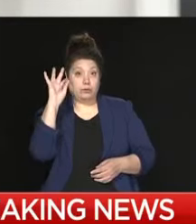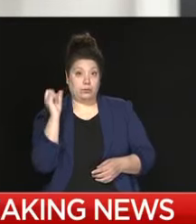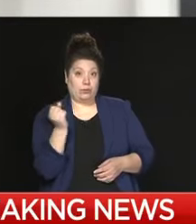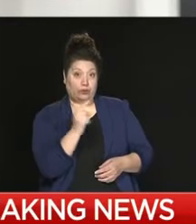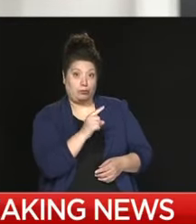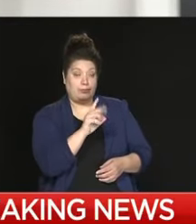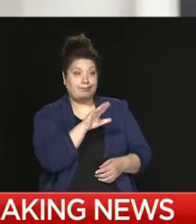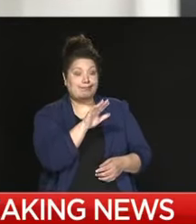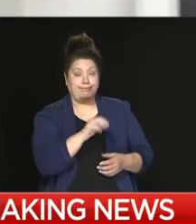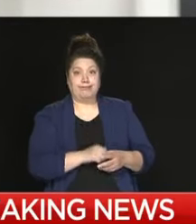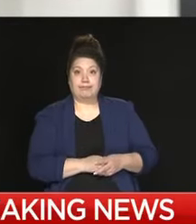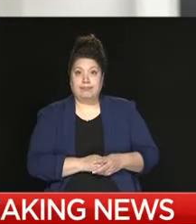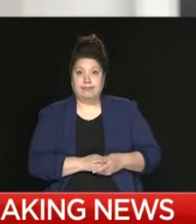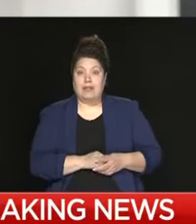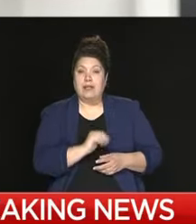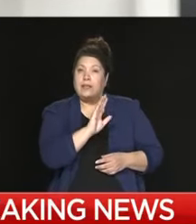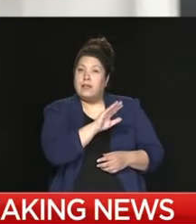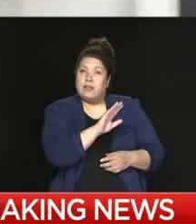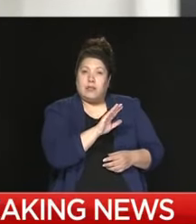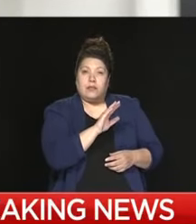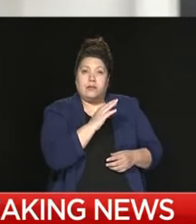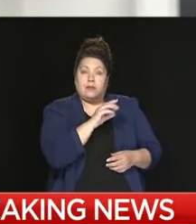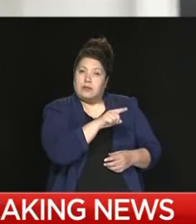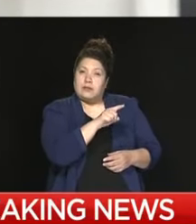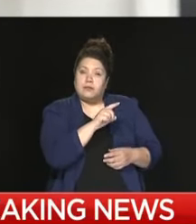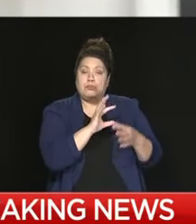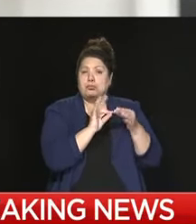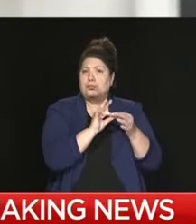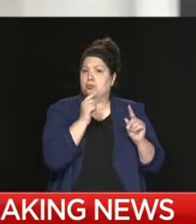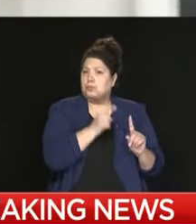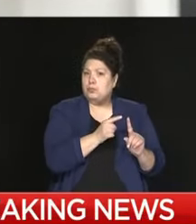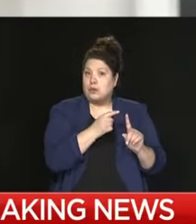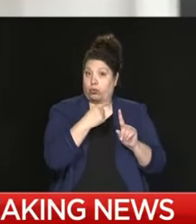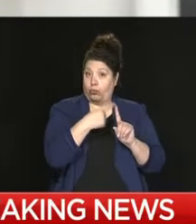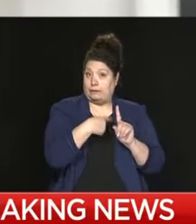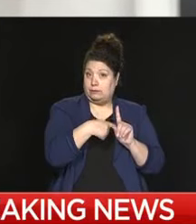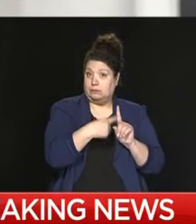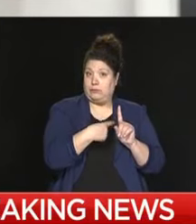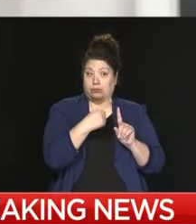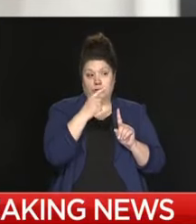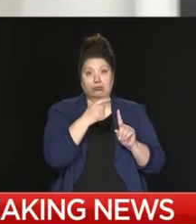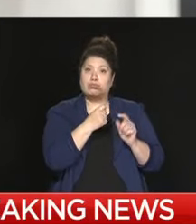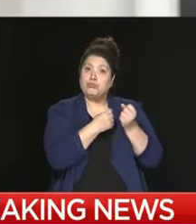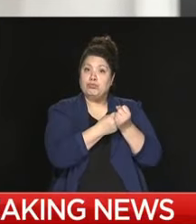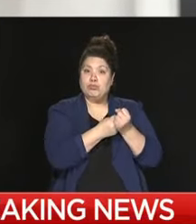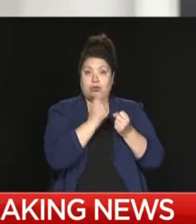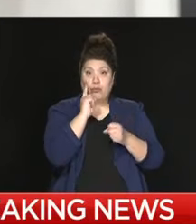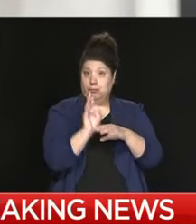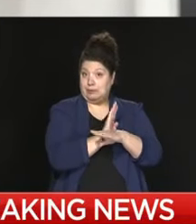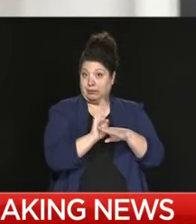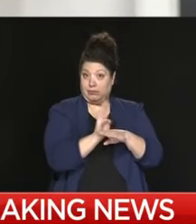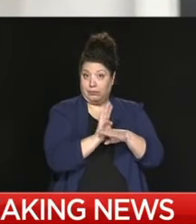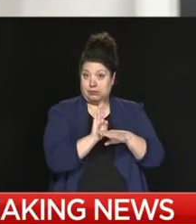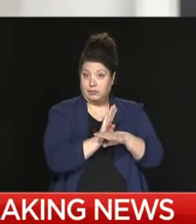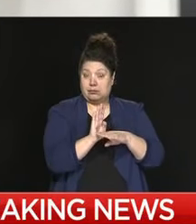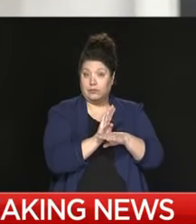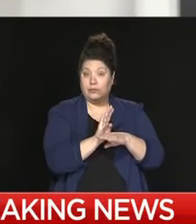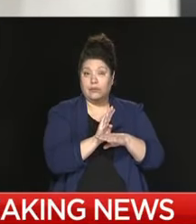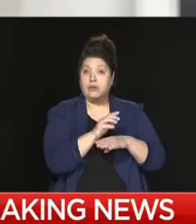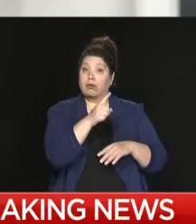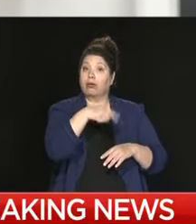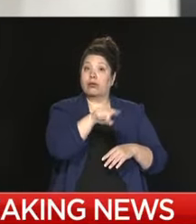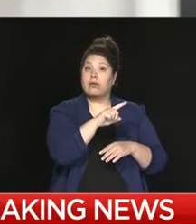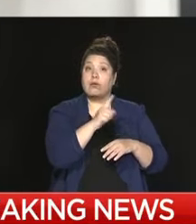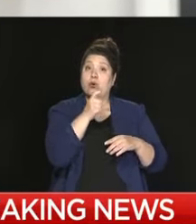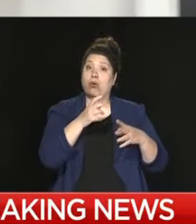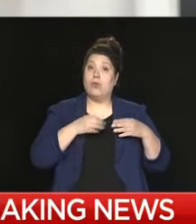Hello. I'd like to hear you speak to commercial rents. There are some business owners that said that they were closing